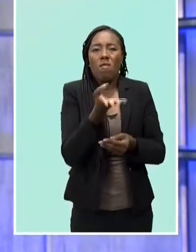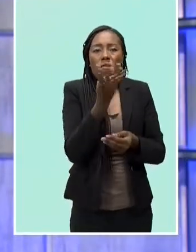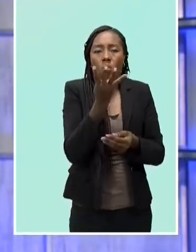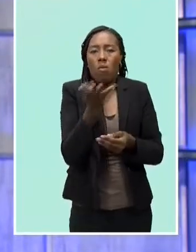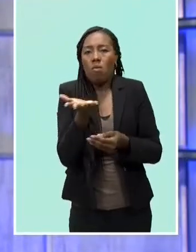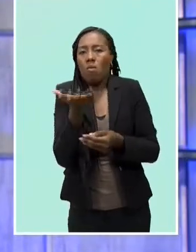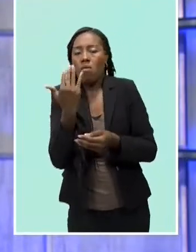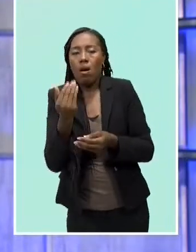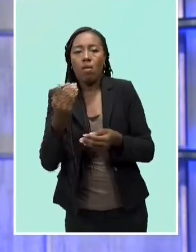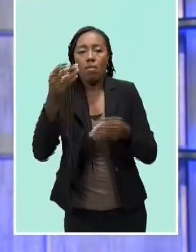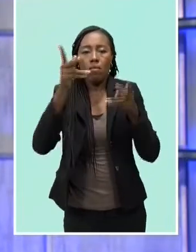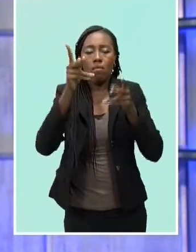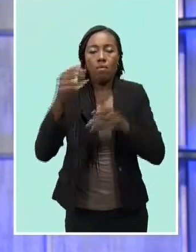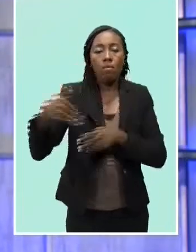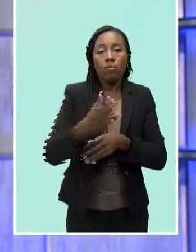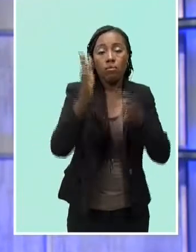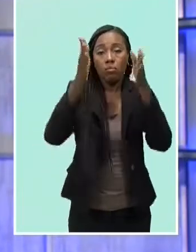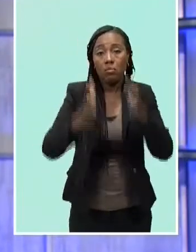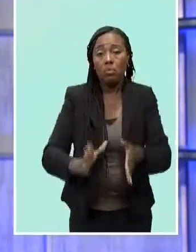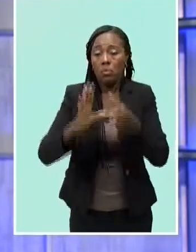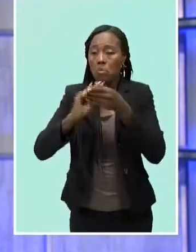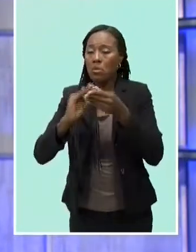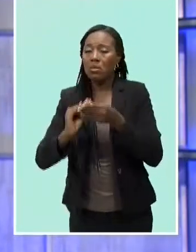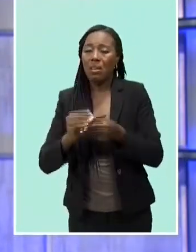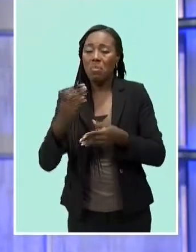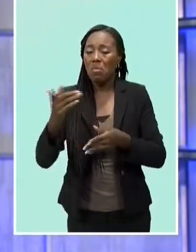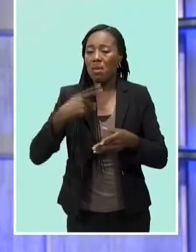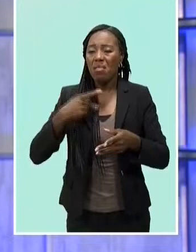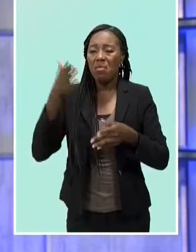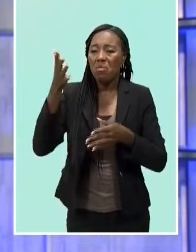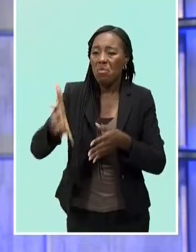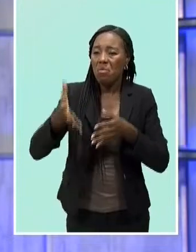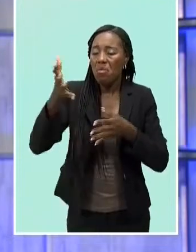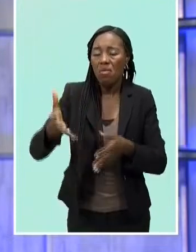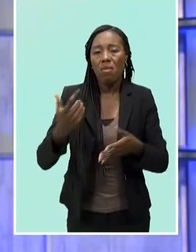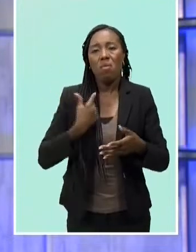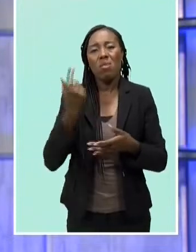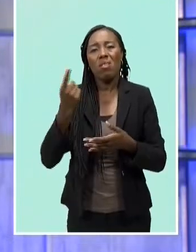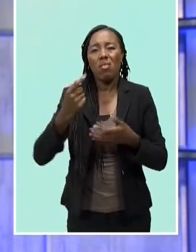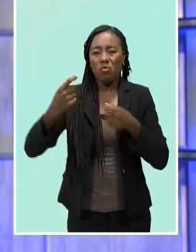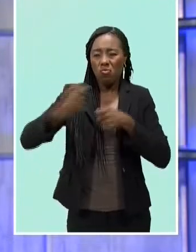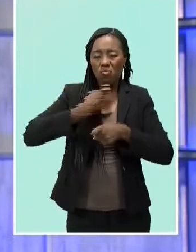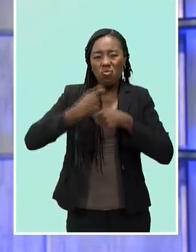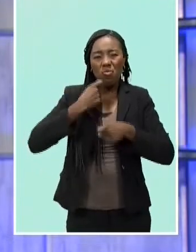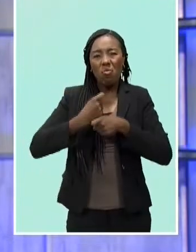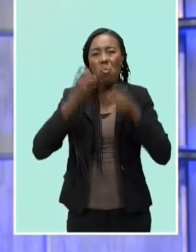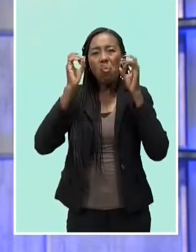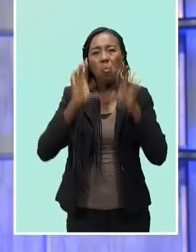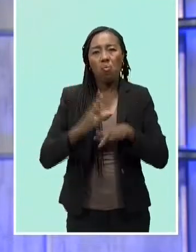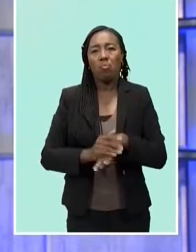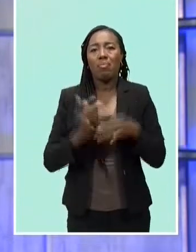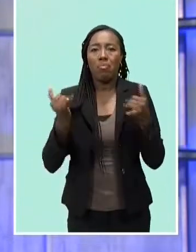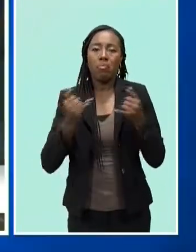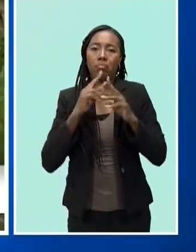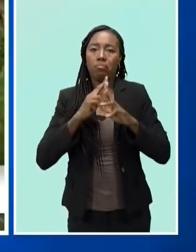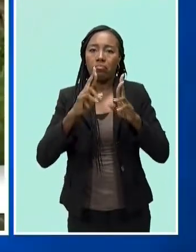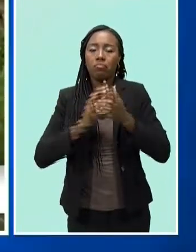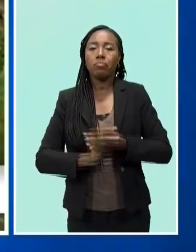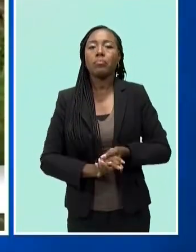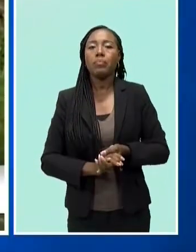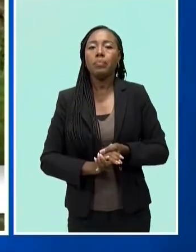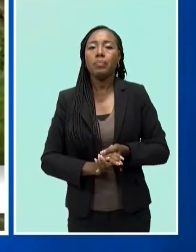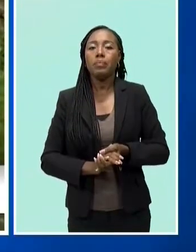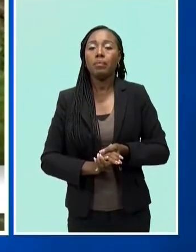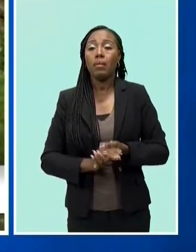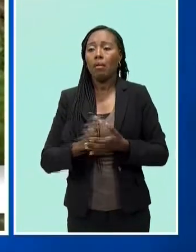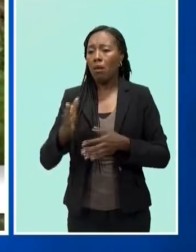Coast Guard filed a lawsuit claiming inhumane treatment. We have a report from CVM TV. Having been called